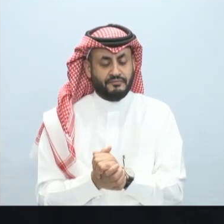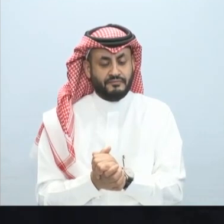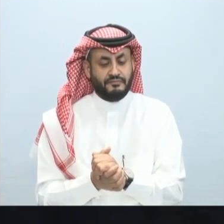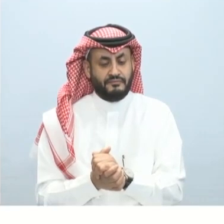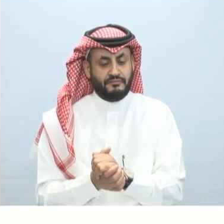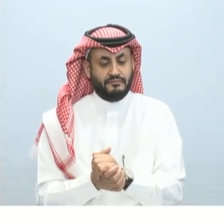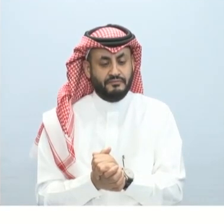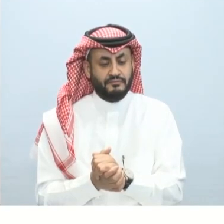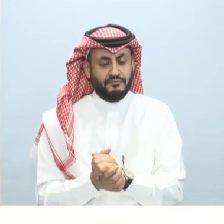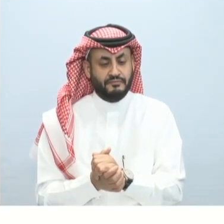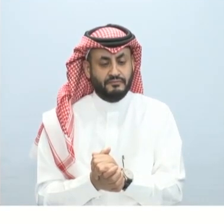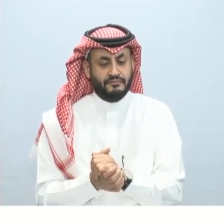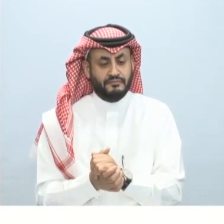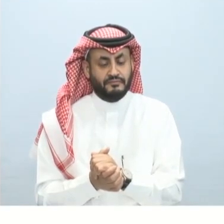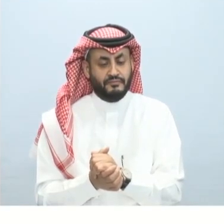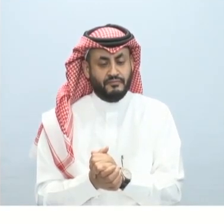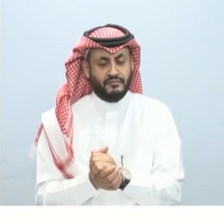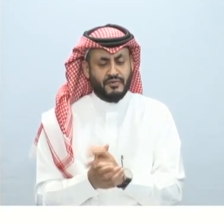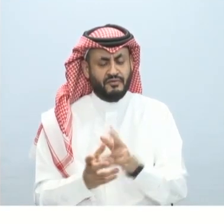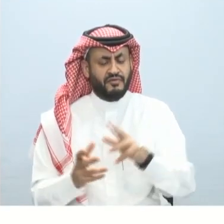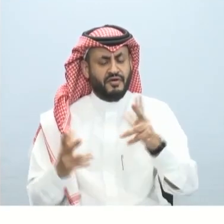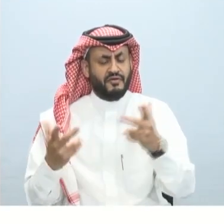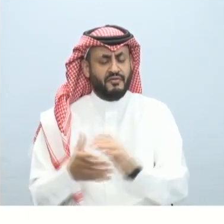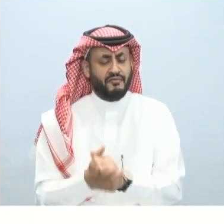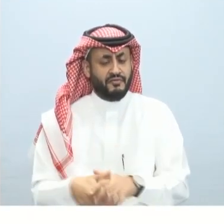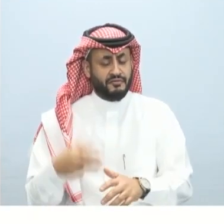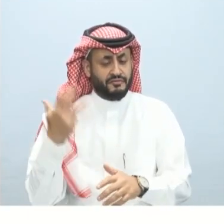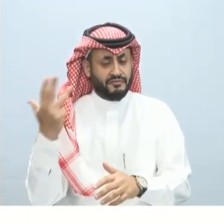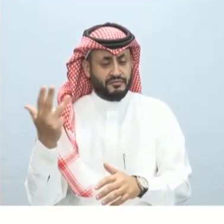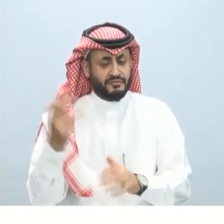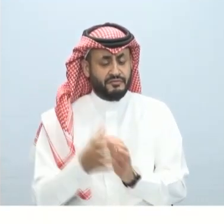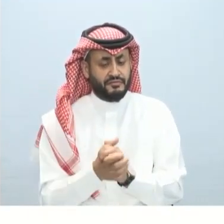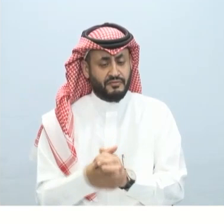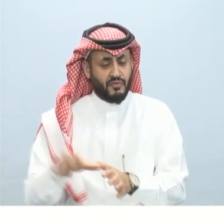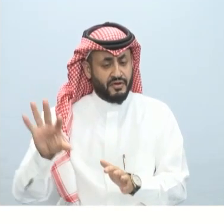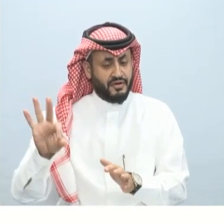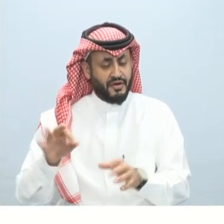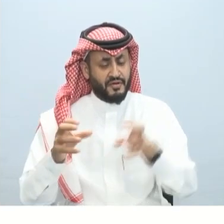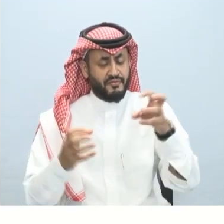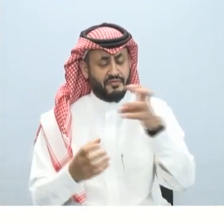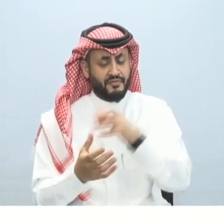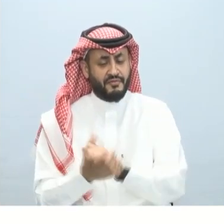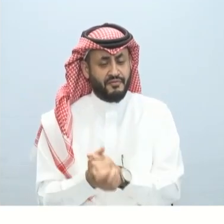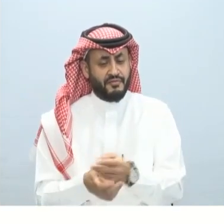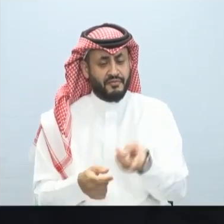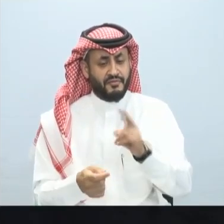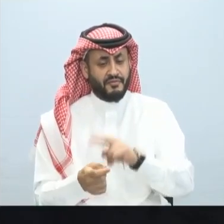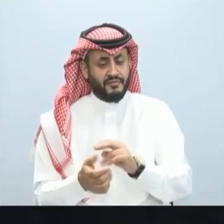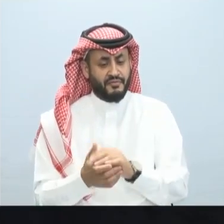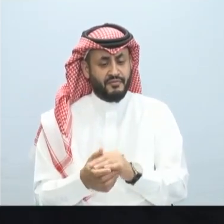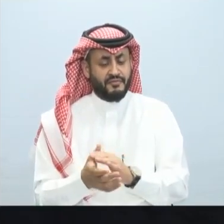our solar system used to be described as a group of 9 planets, but scientists now consider Pluto to be a